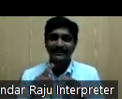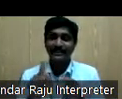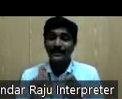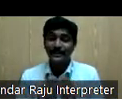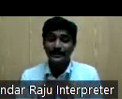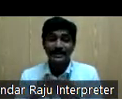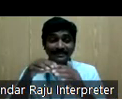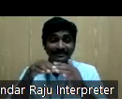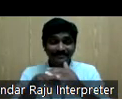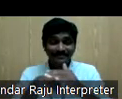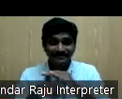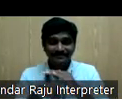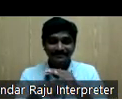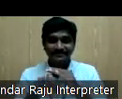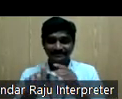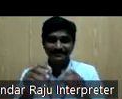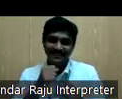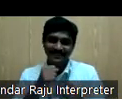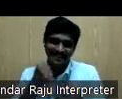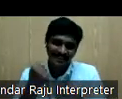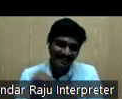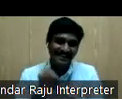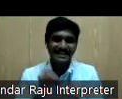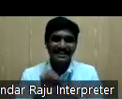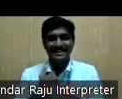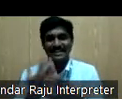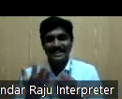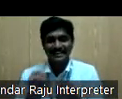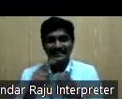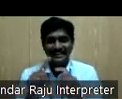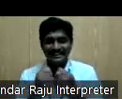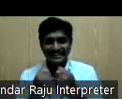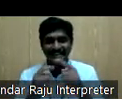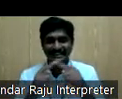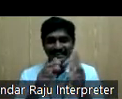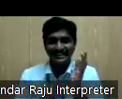the compendium, because they worked hard to build this along with the team at PMS.